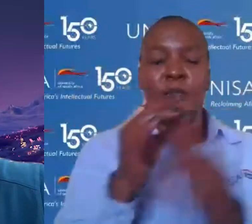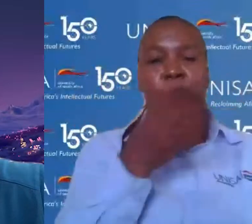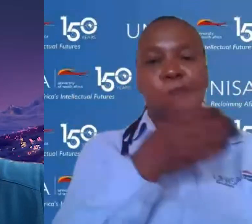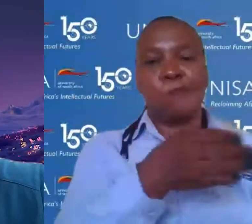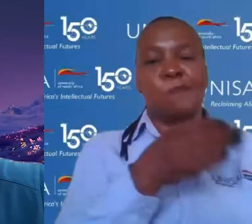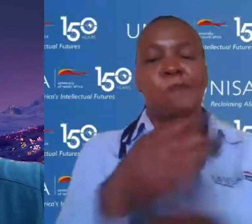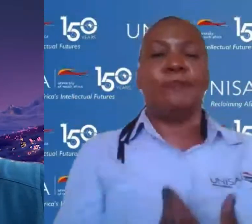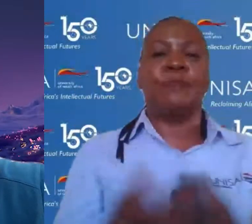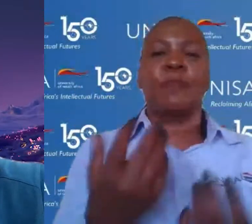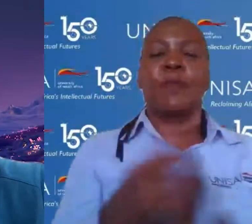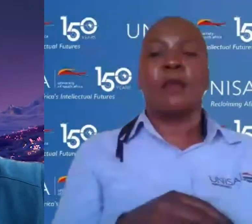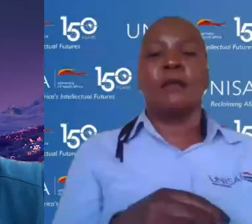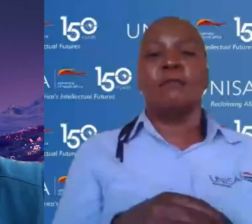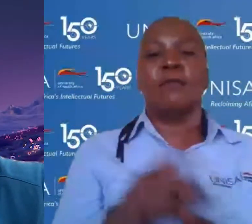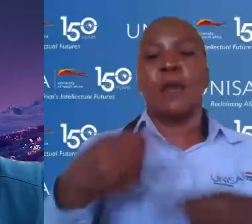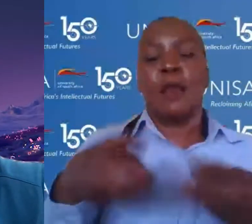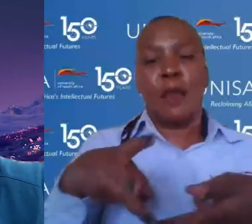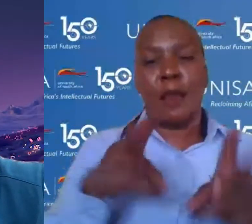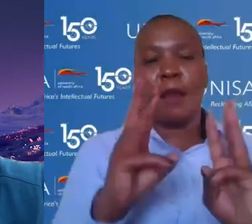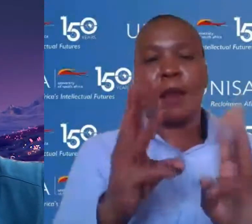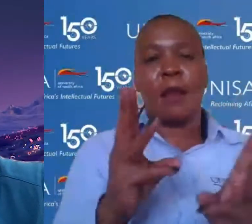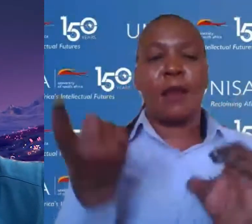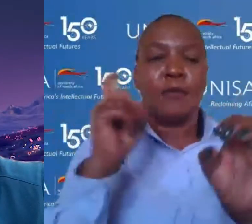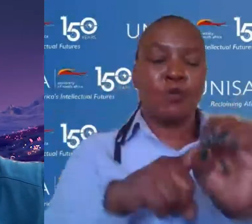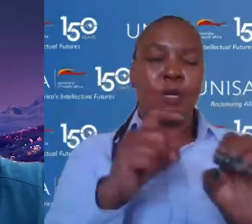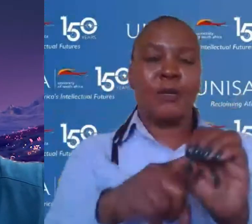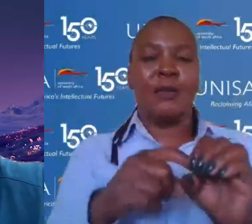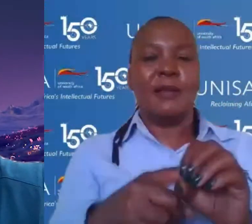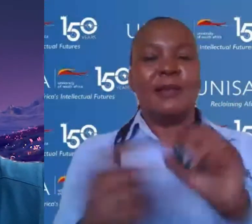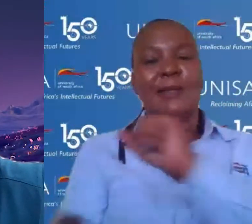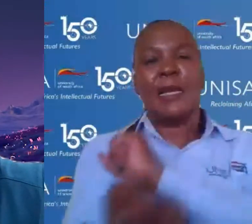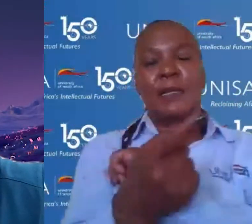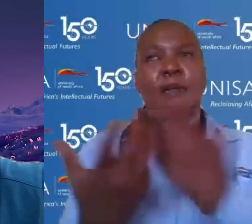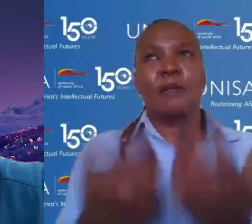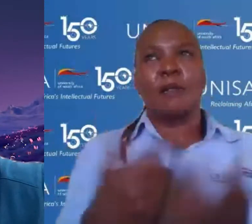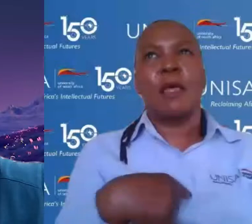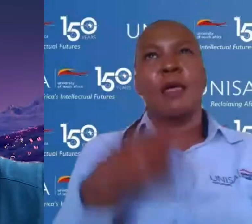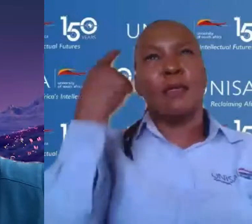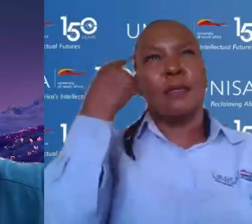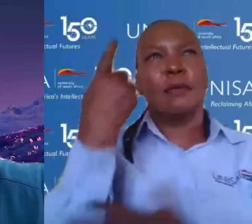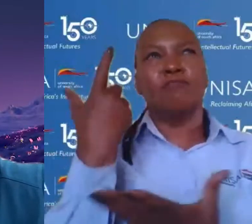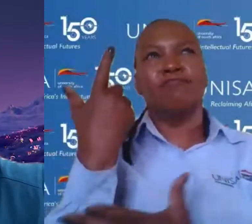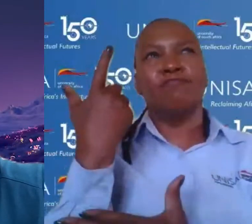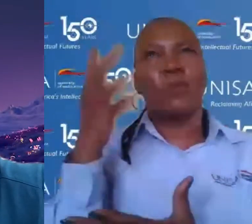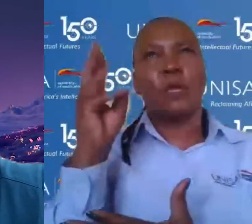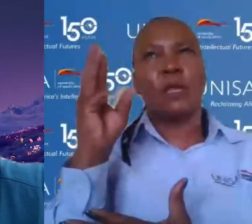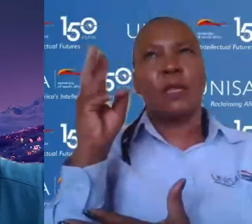you can also join in the session. I think it's on Thursday. Just check on your schedule.